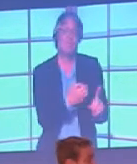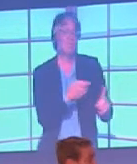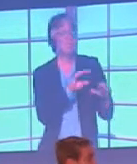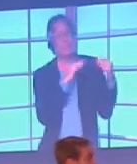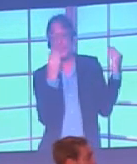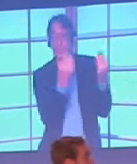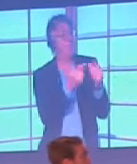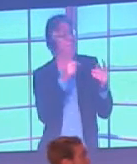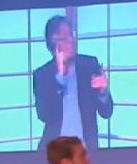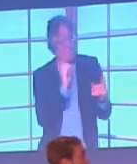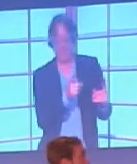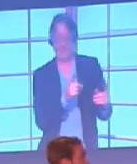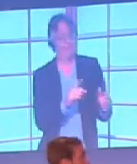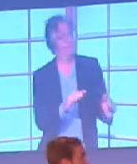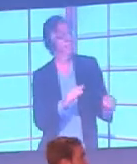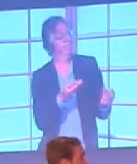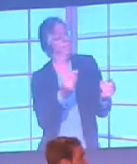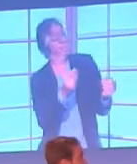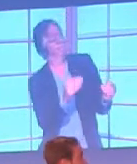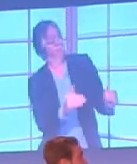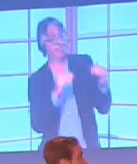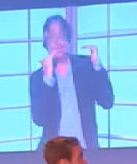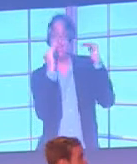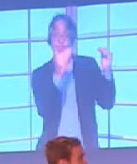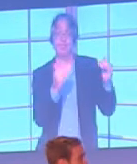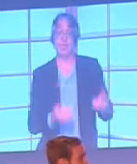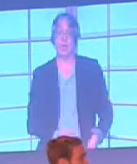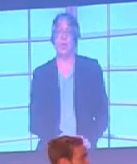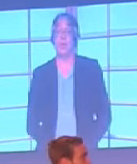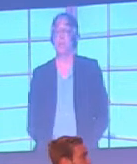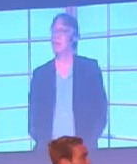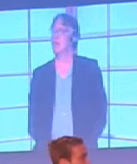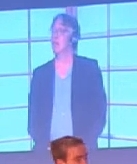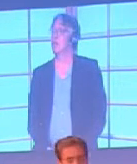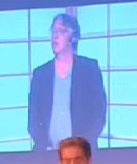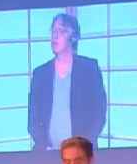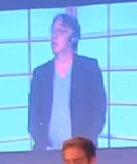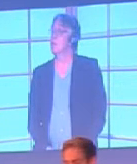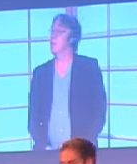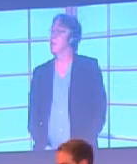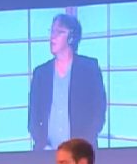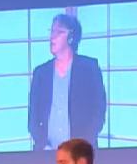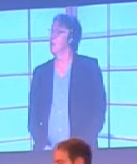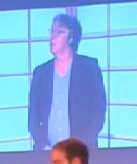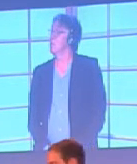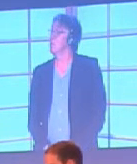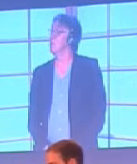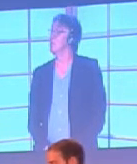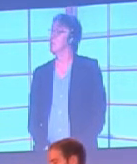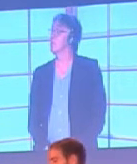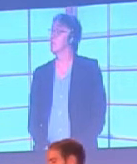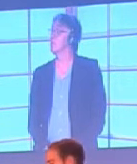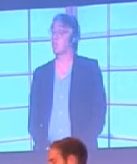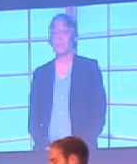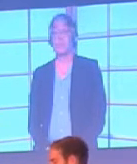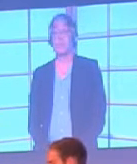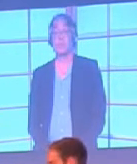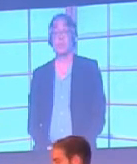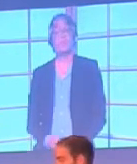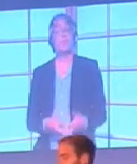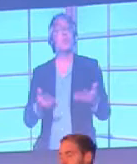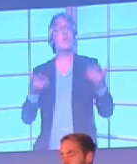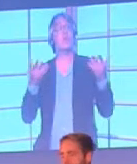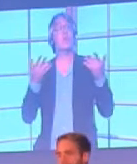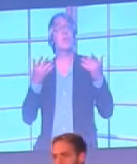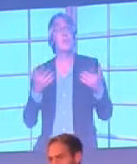stadium capacity. So now is the moment where we want to show from this situation, what